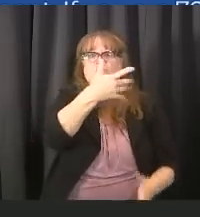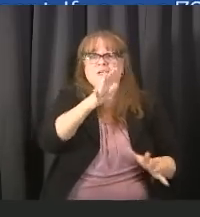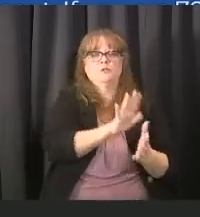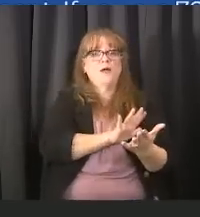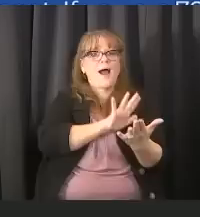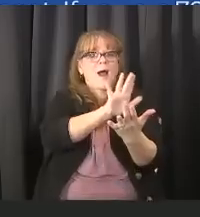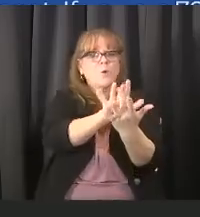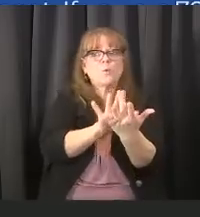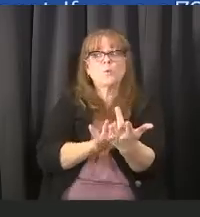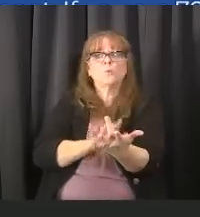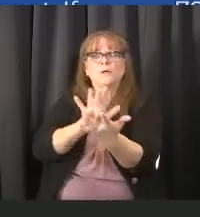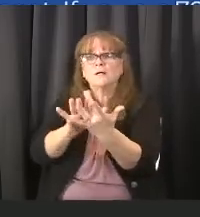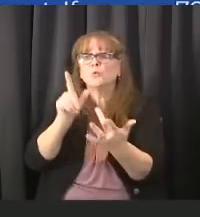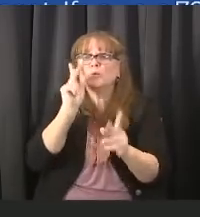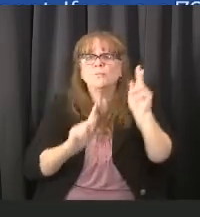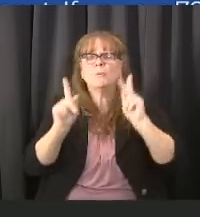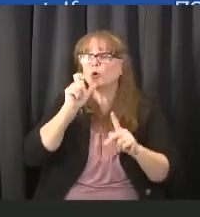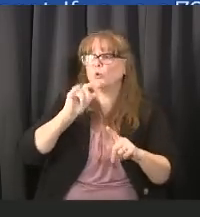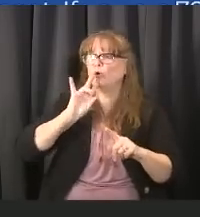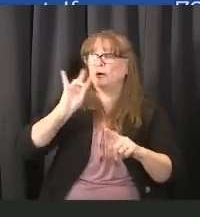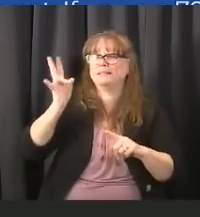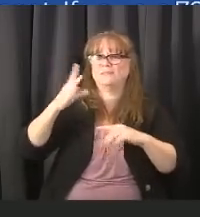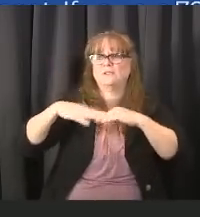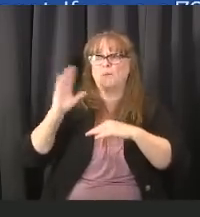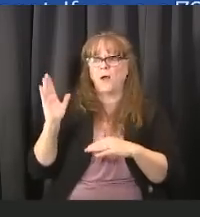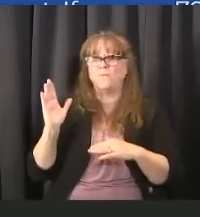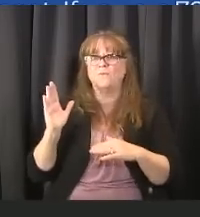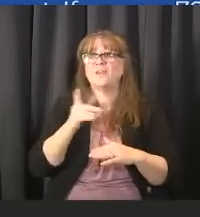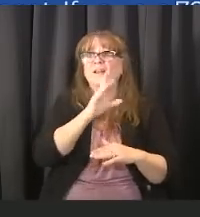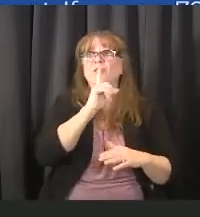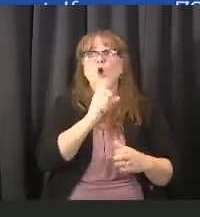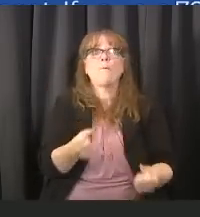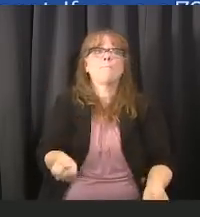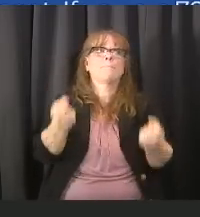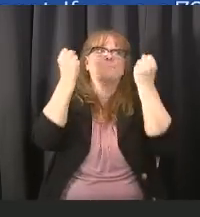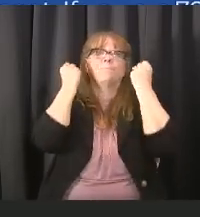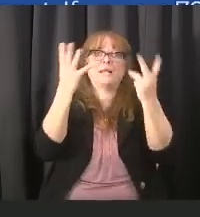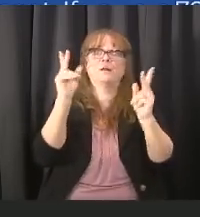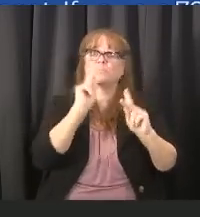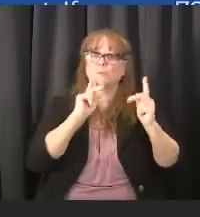of the community. People can also go to the website. You can find all of these at